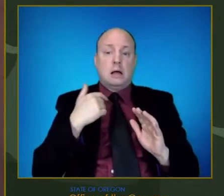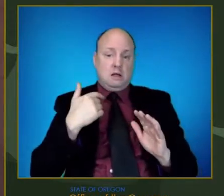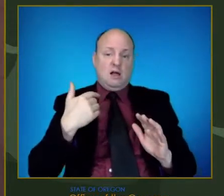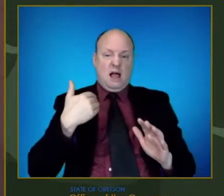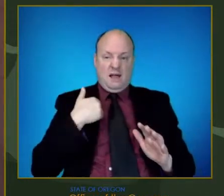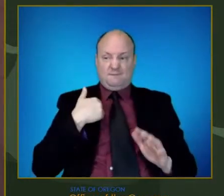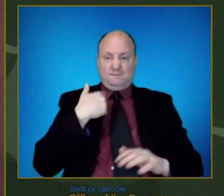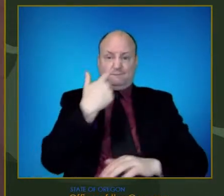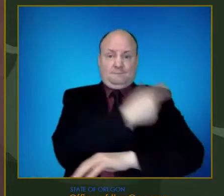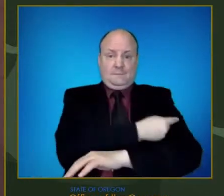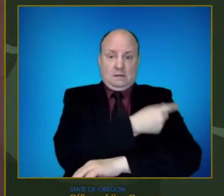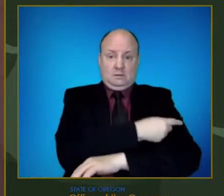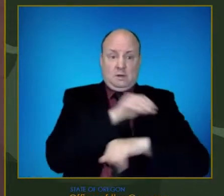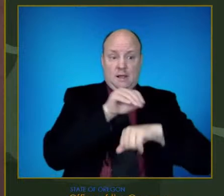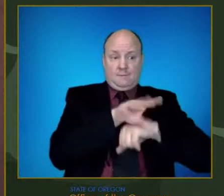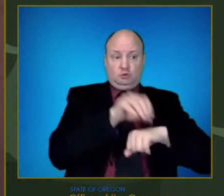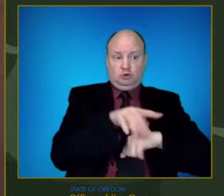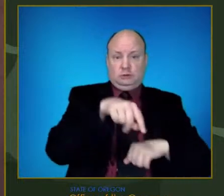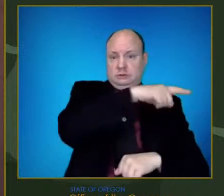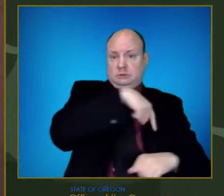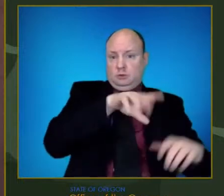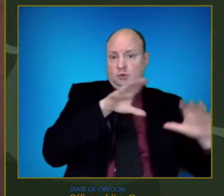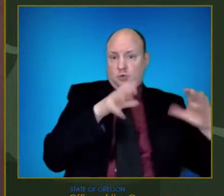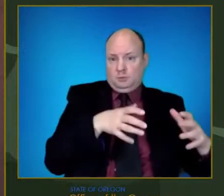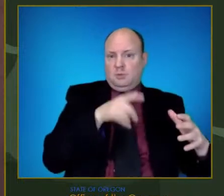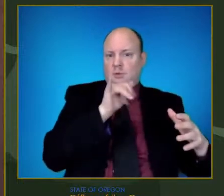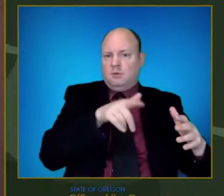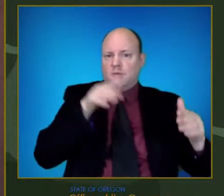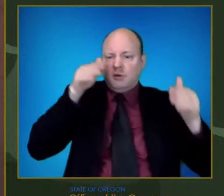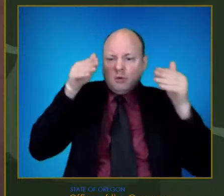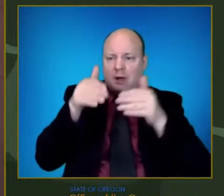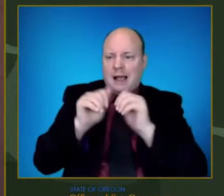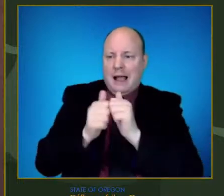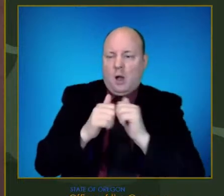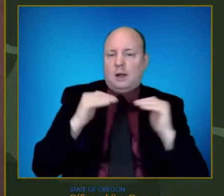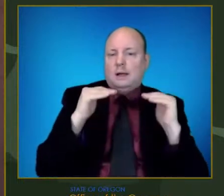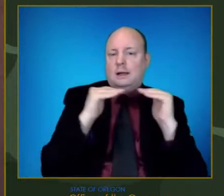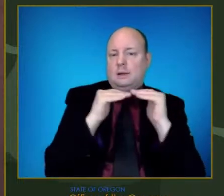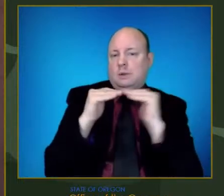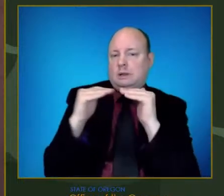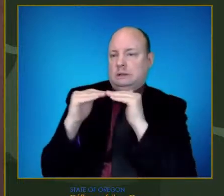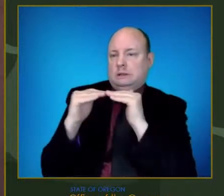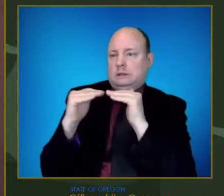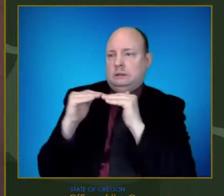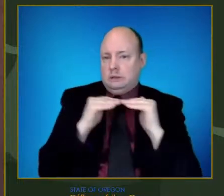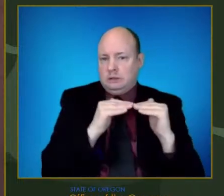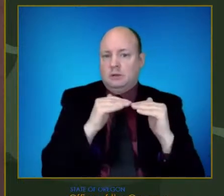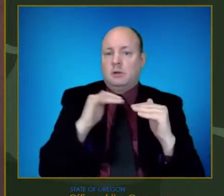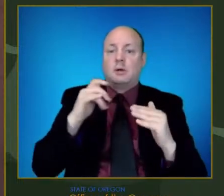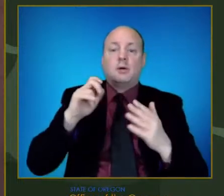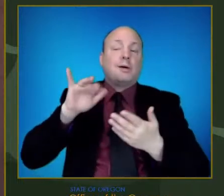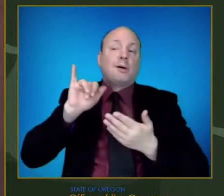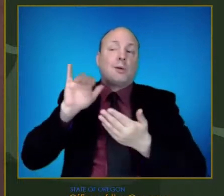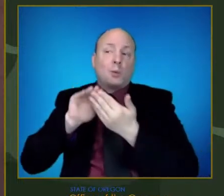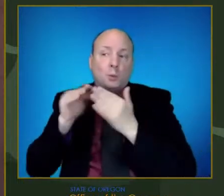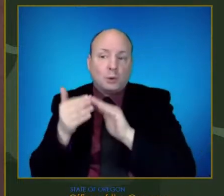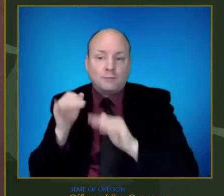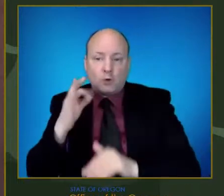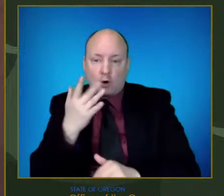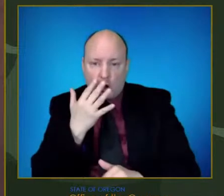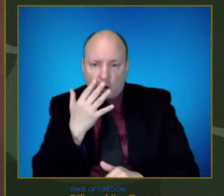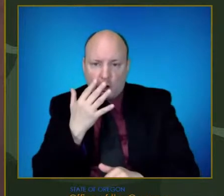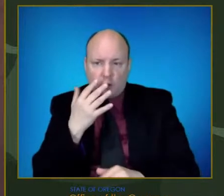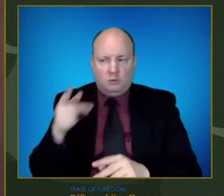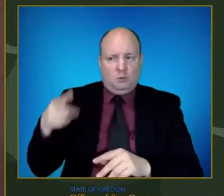center equity. We know that communities of color have been disproportionately impacted by the pandemic. And this